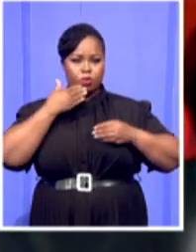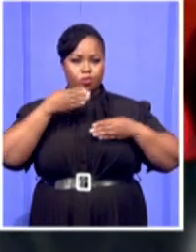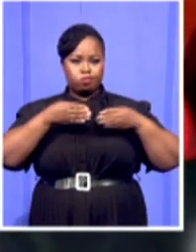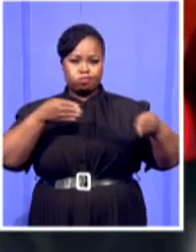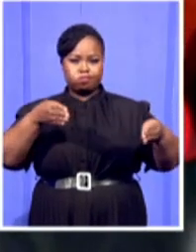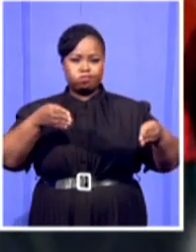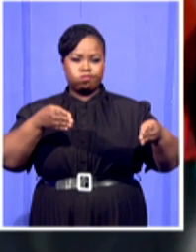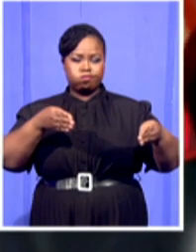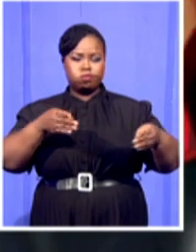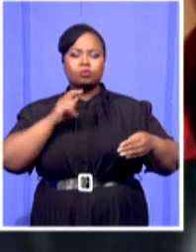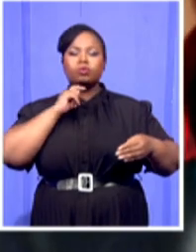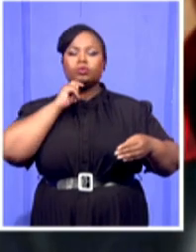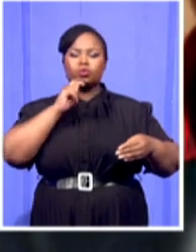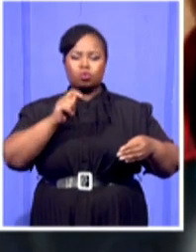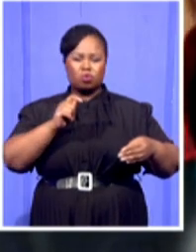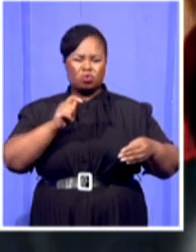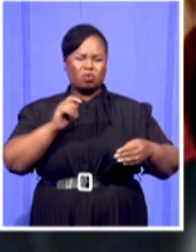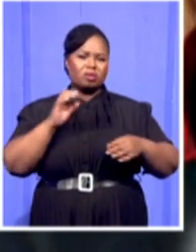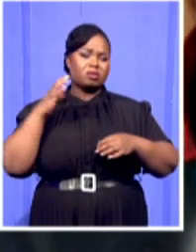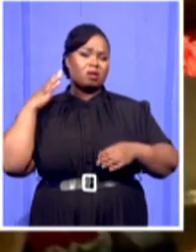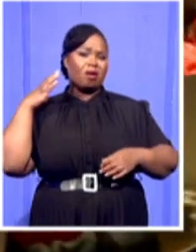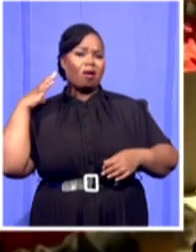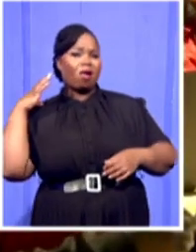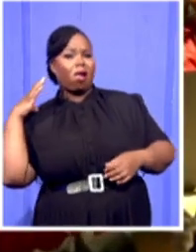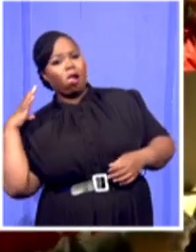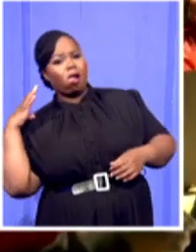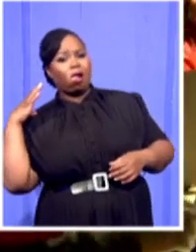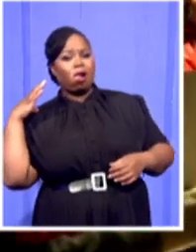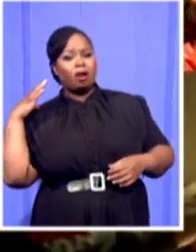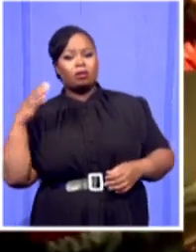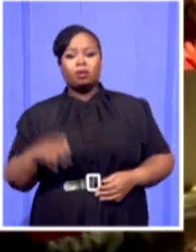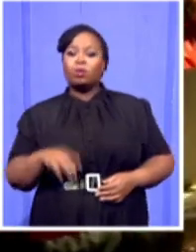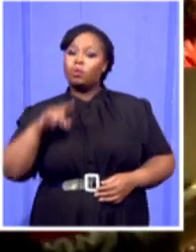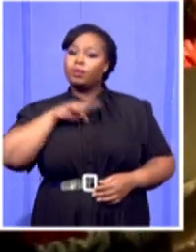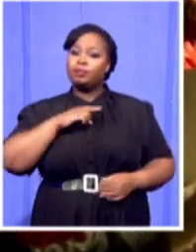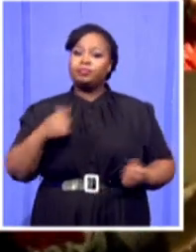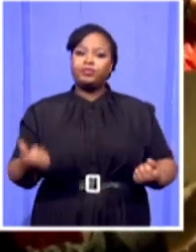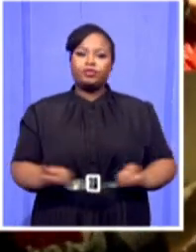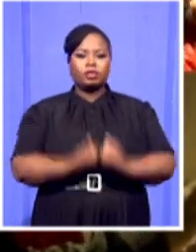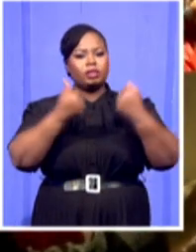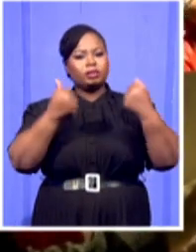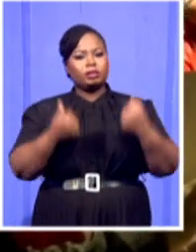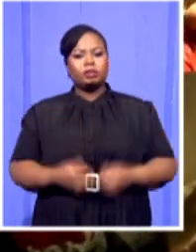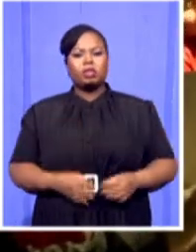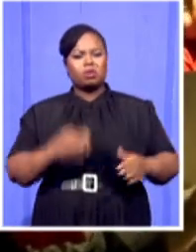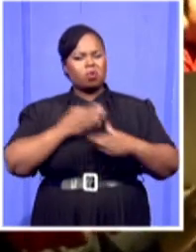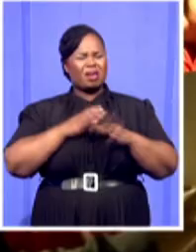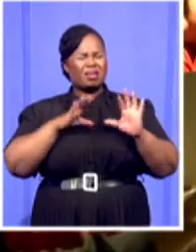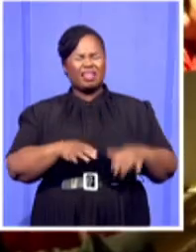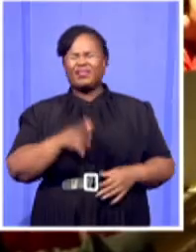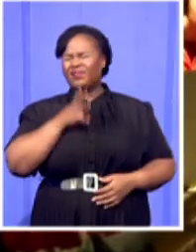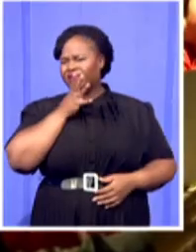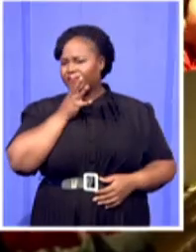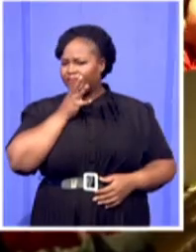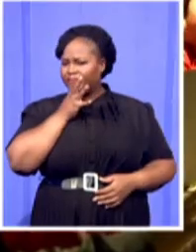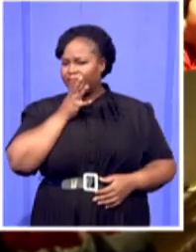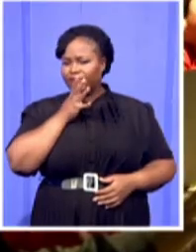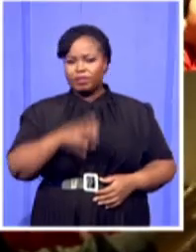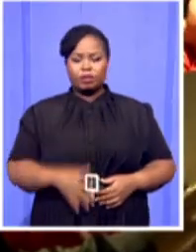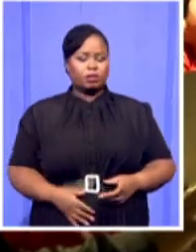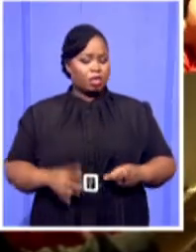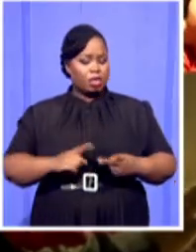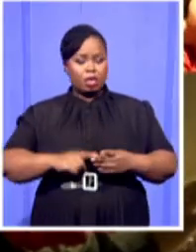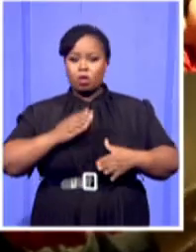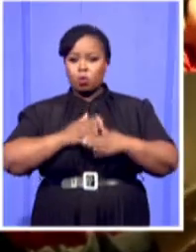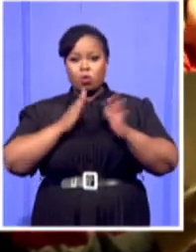is indeed a daunting one. The challenges that are facing the working class are immense. Workers